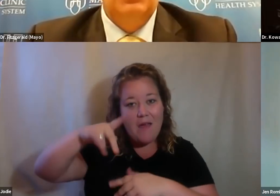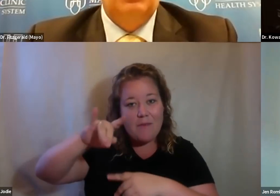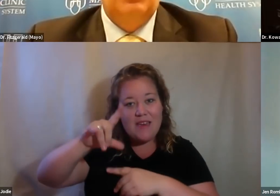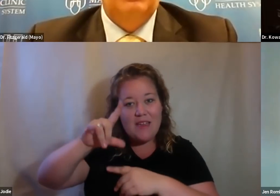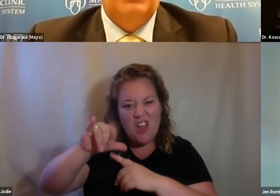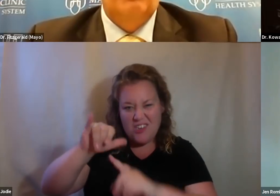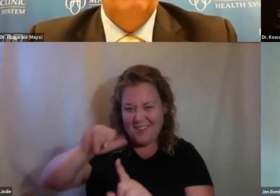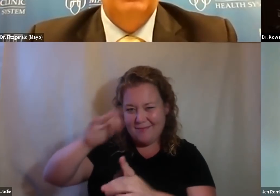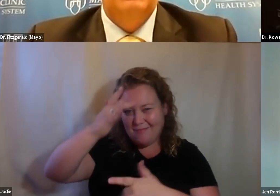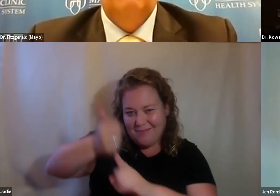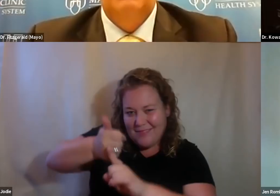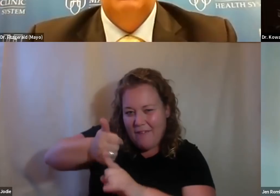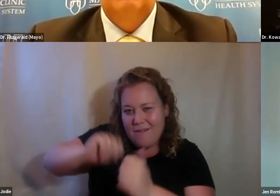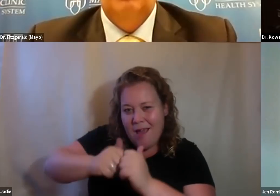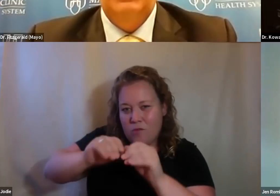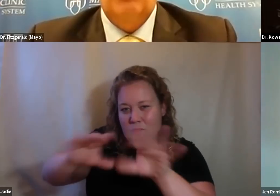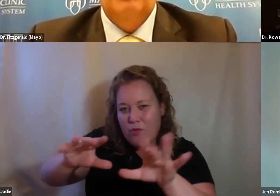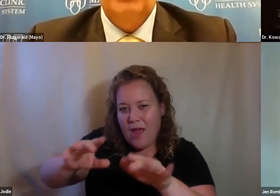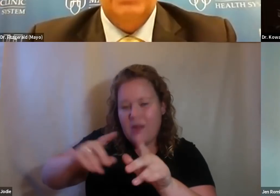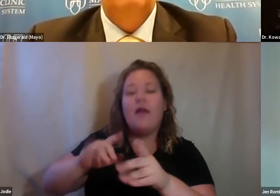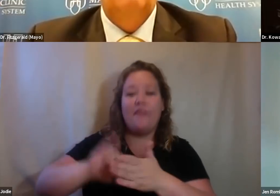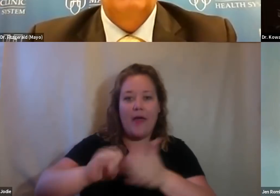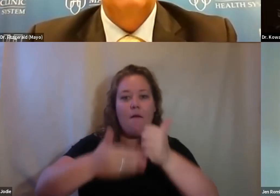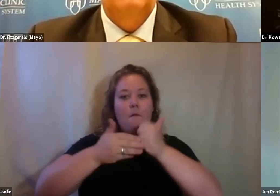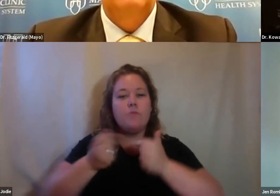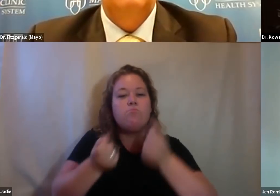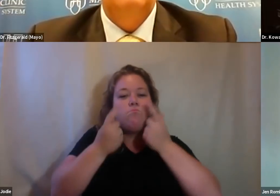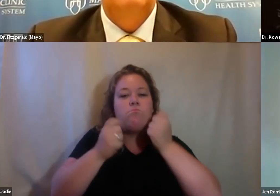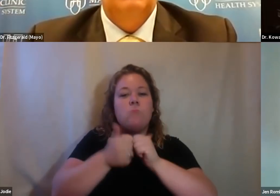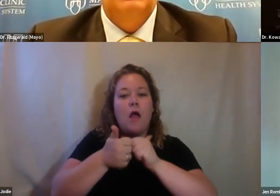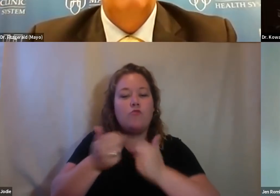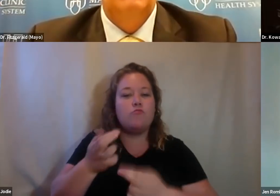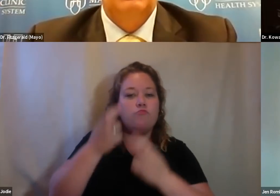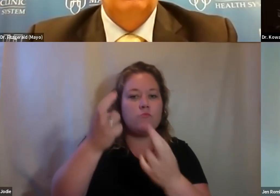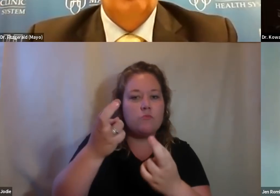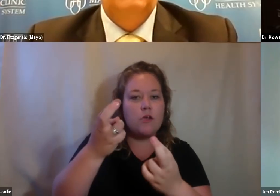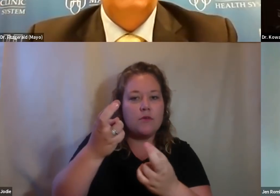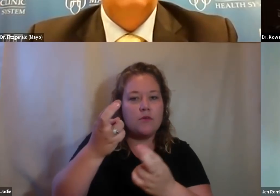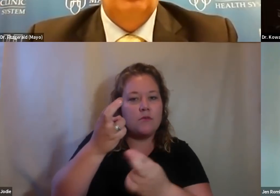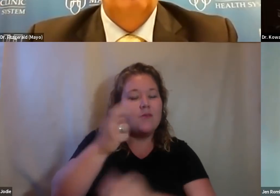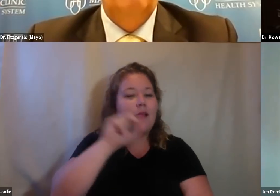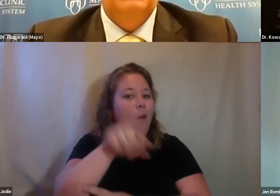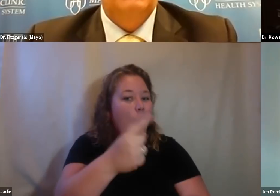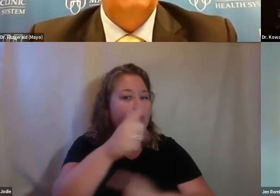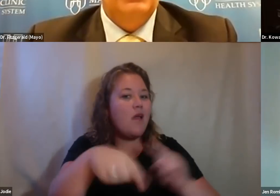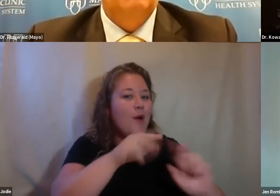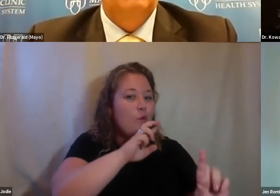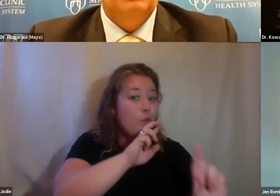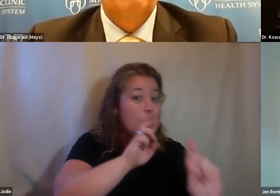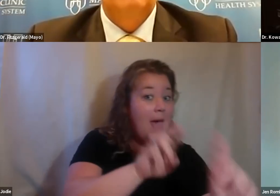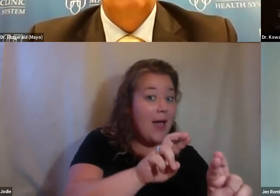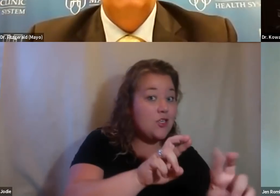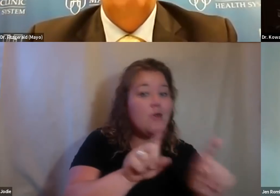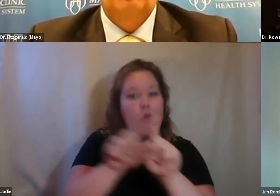guide a lot of our recommendations versus really how we're reacting to the virus, I think is where we'd like to go. But again, I'd like to echo